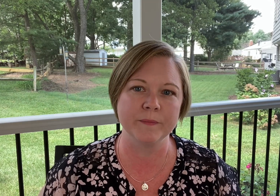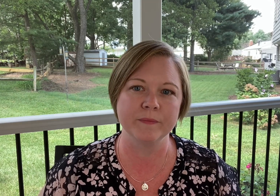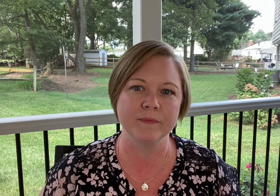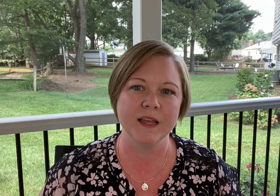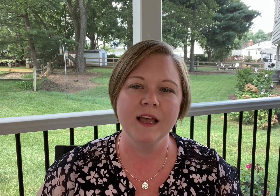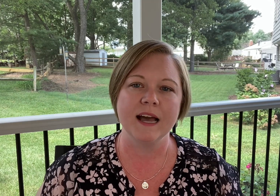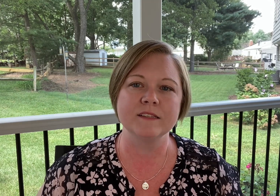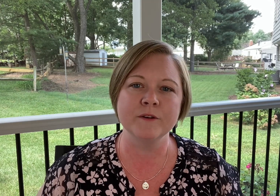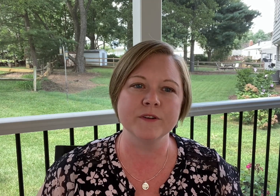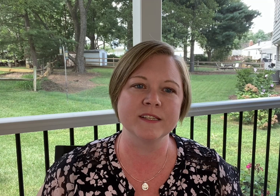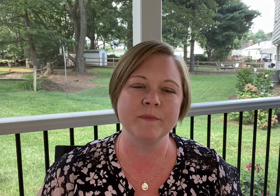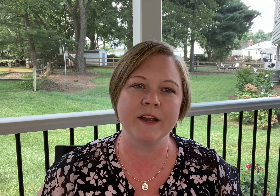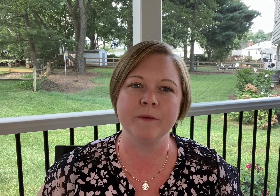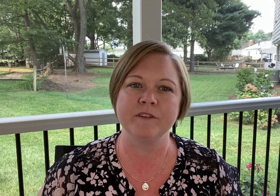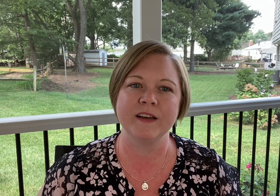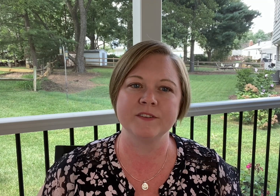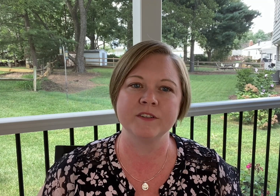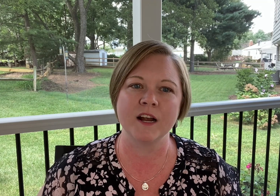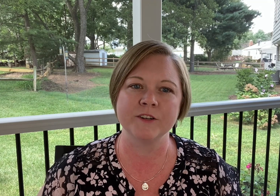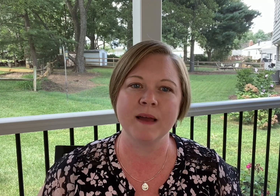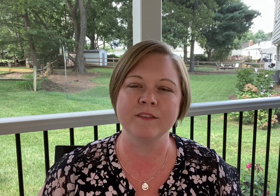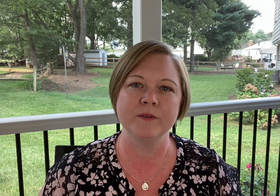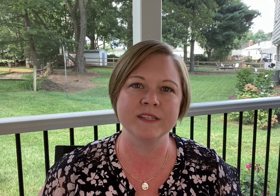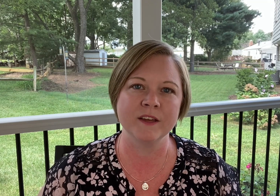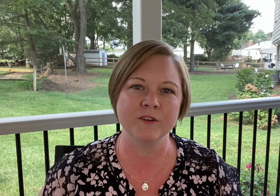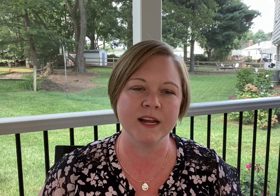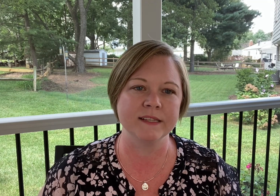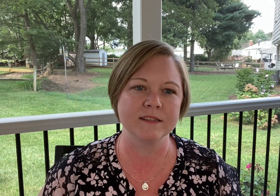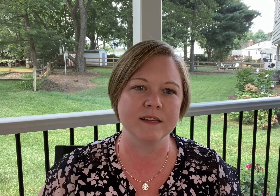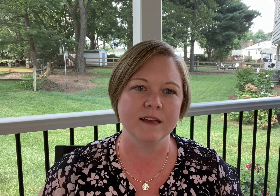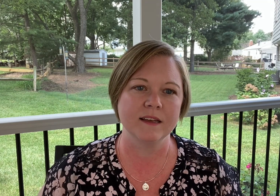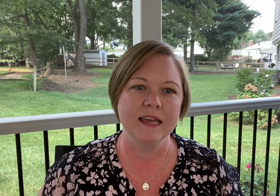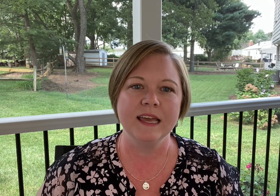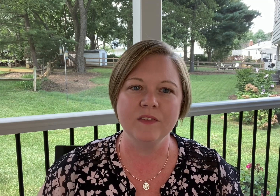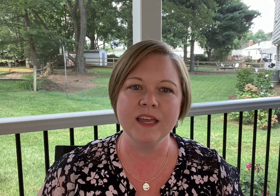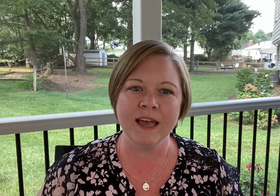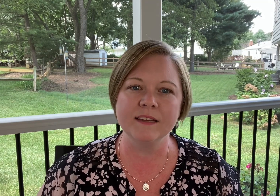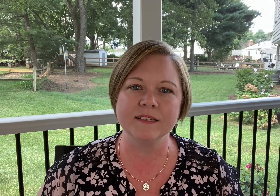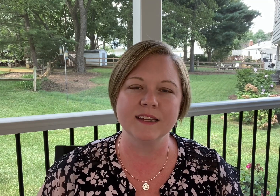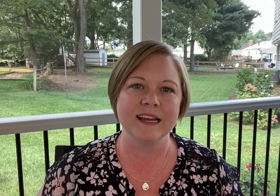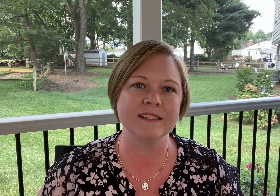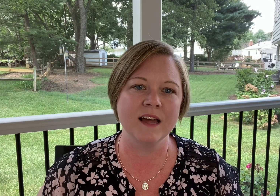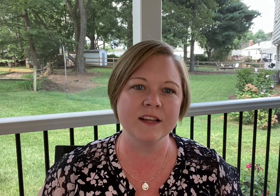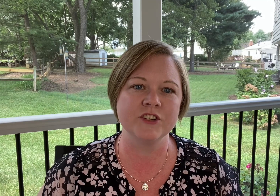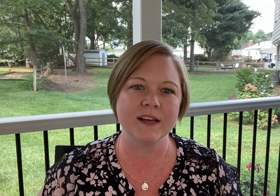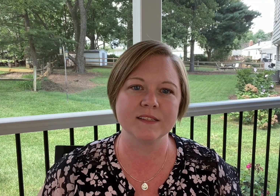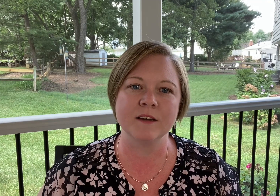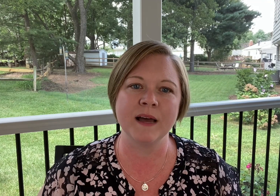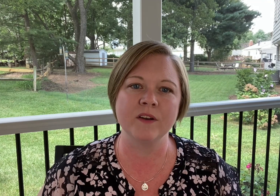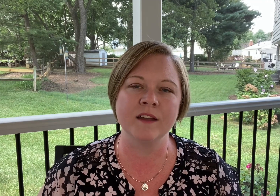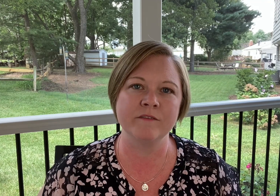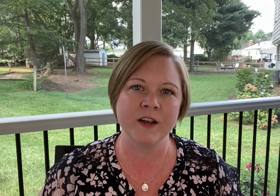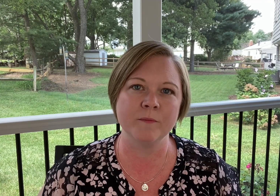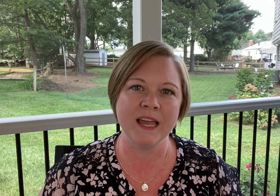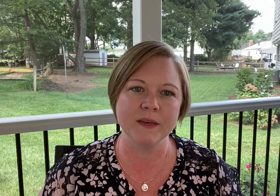principle. As Luther Seminary professor Dr. Matthew Skinner writes, "In the end, it's not just